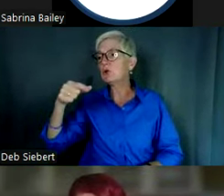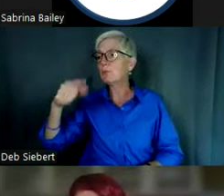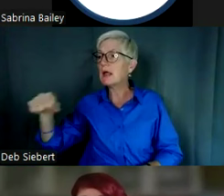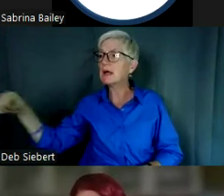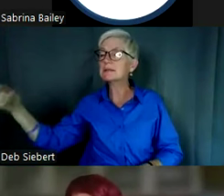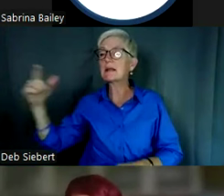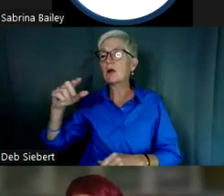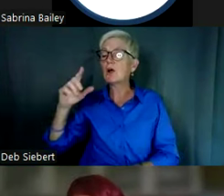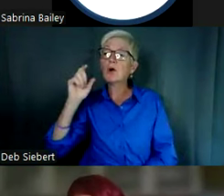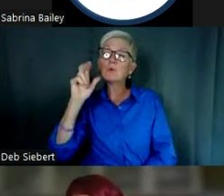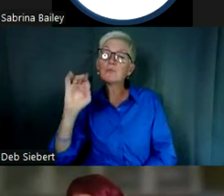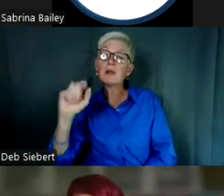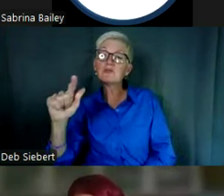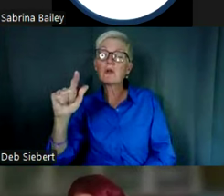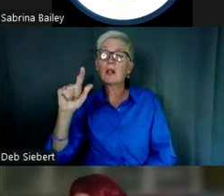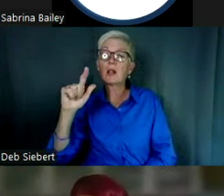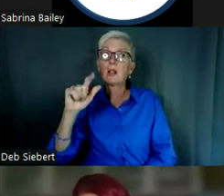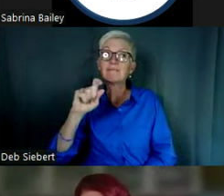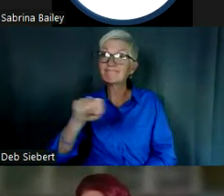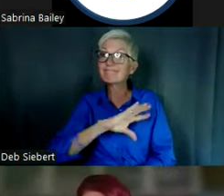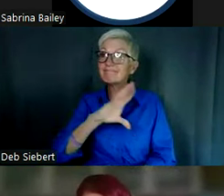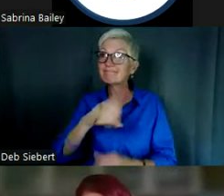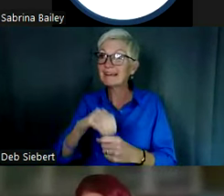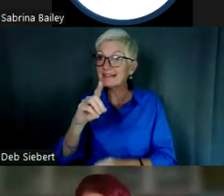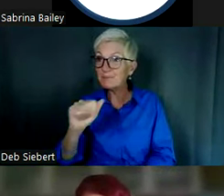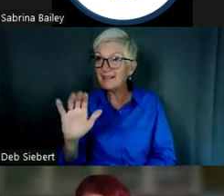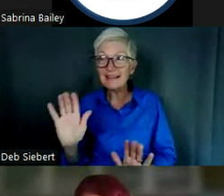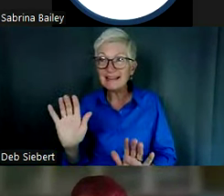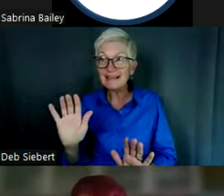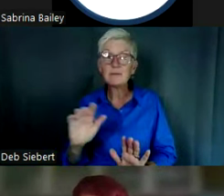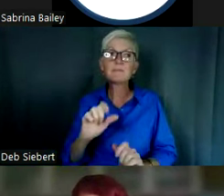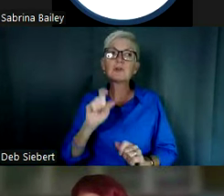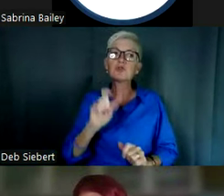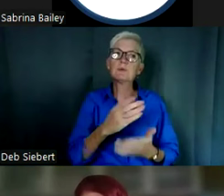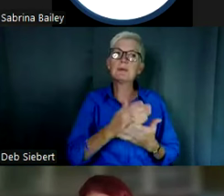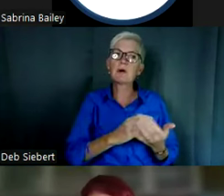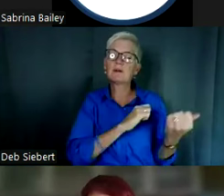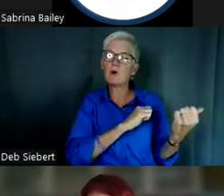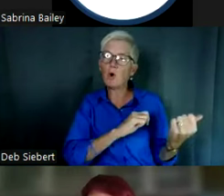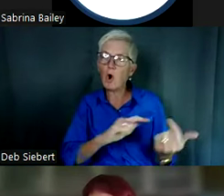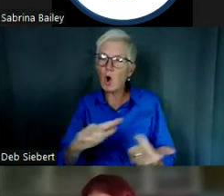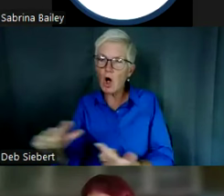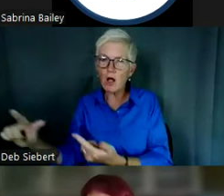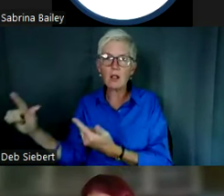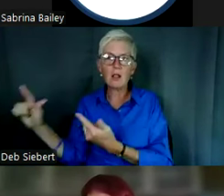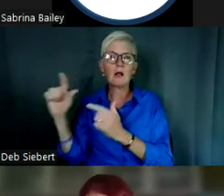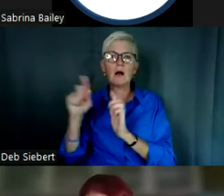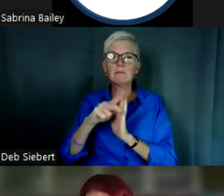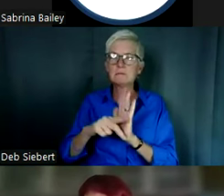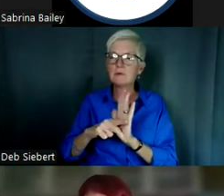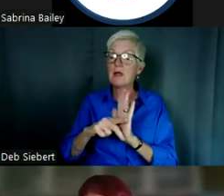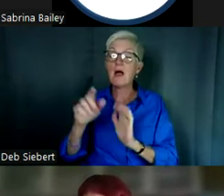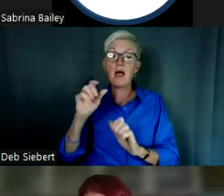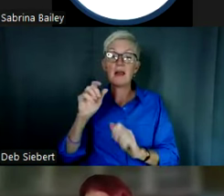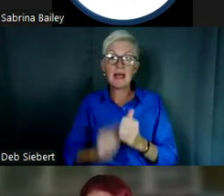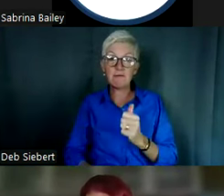et cetera. Oh yeah, right. We need to include disability. No, it should be part of all of your efforts and your employees and others should see that